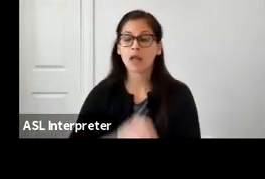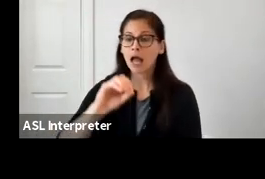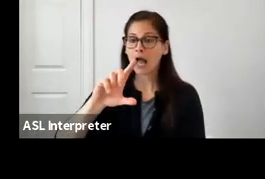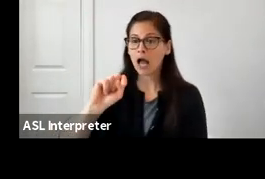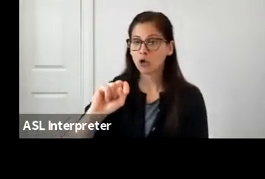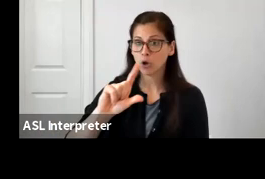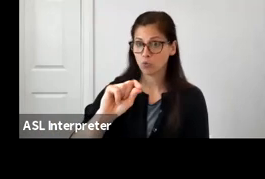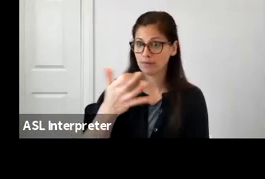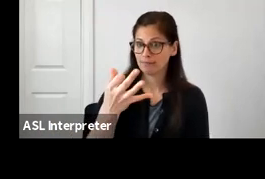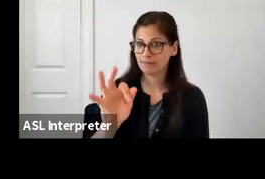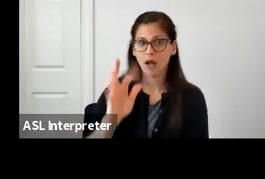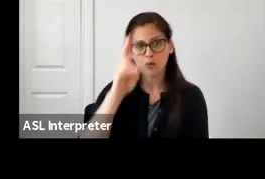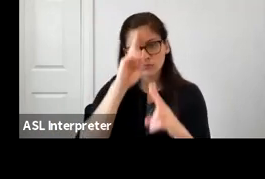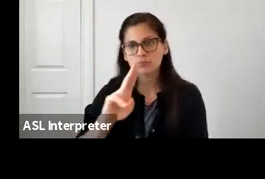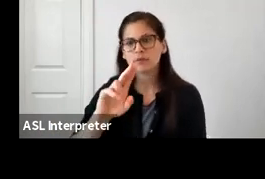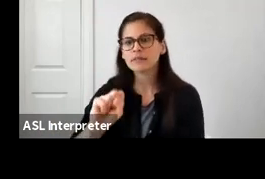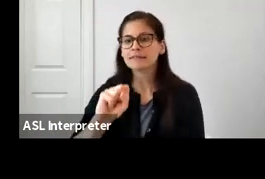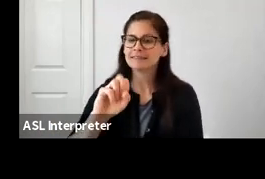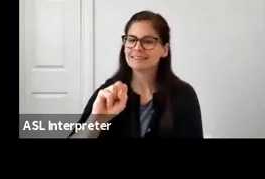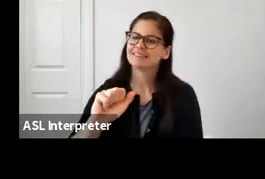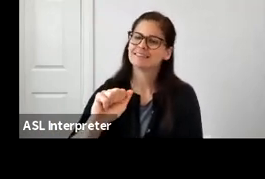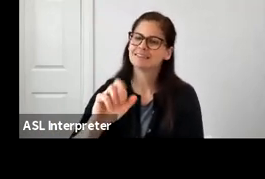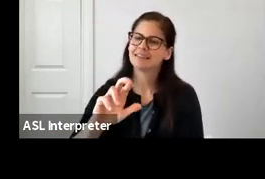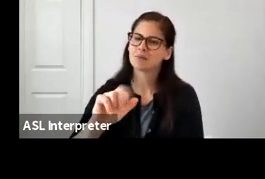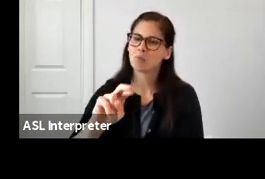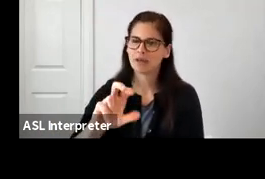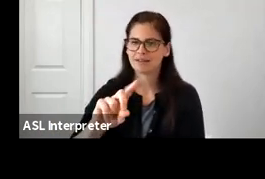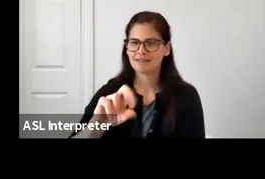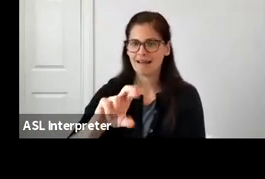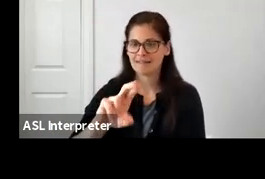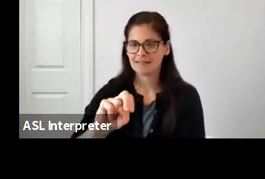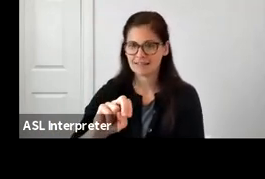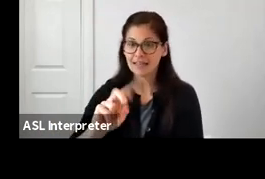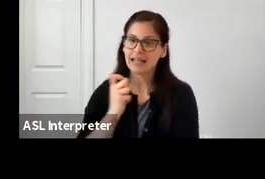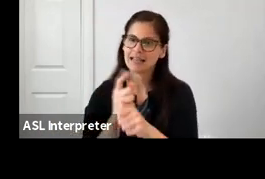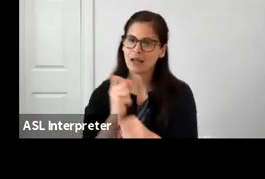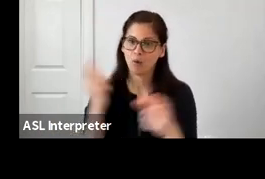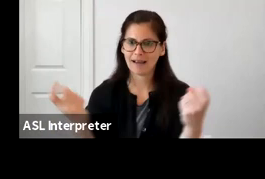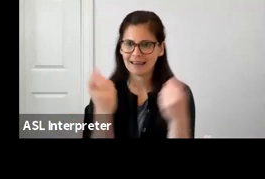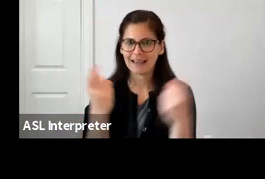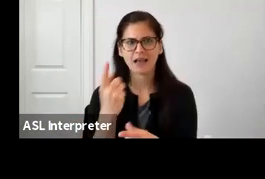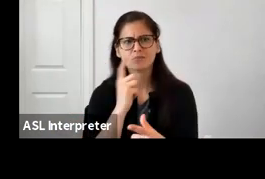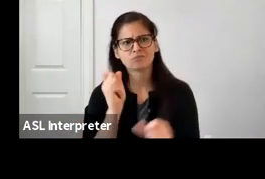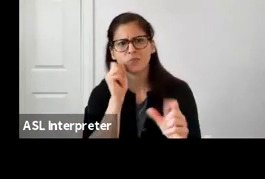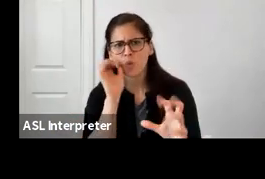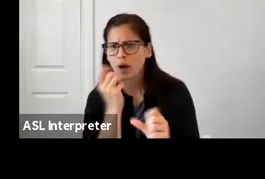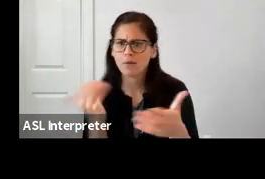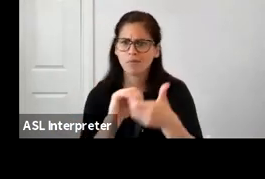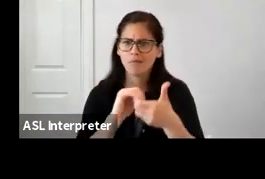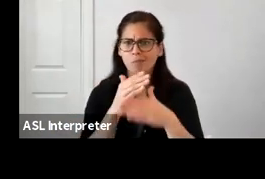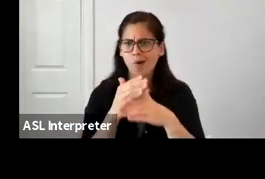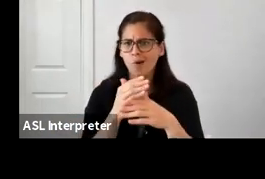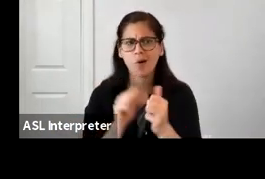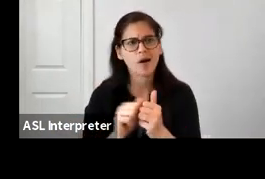2019, we honored Sabrina Dennison at our annual World Alive Gala. Sabrina has been an incredible partner and an ally as an